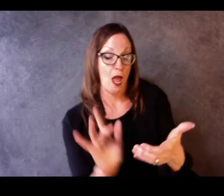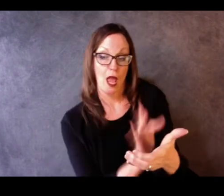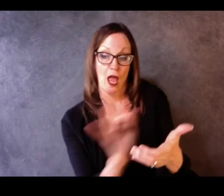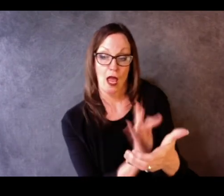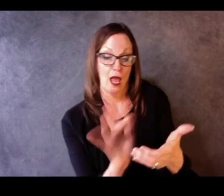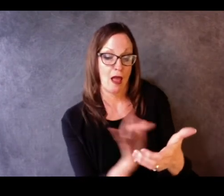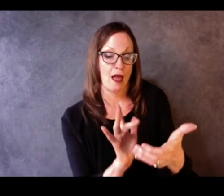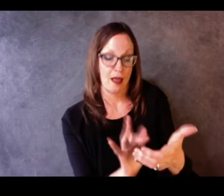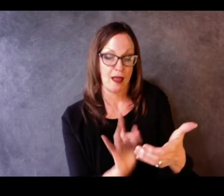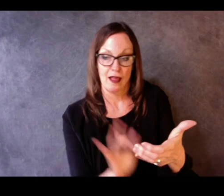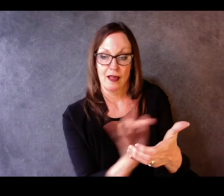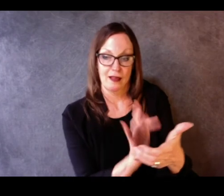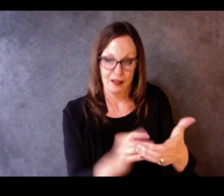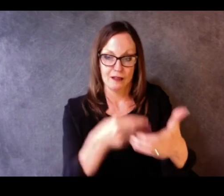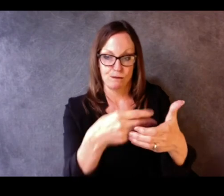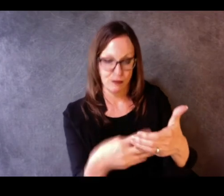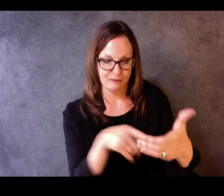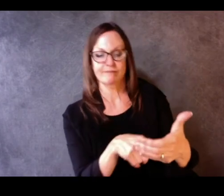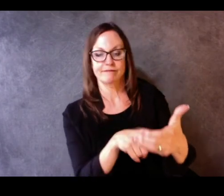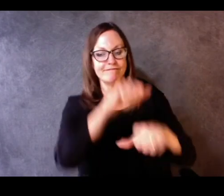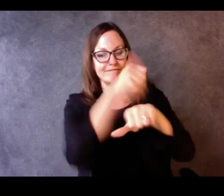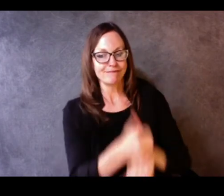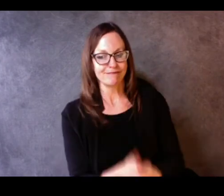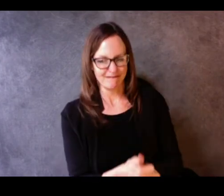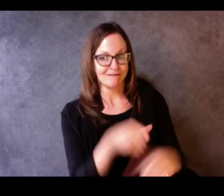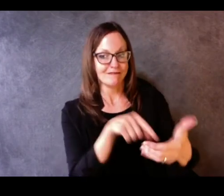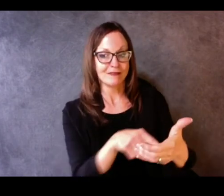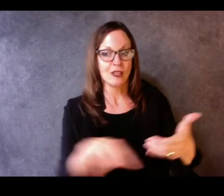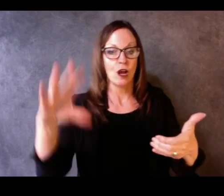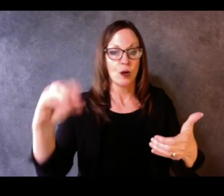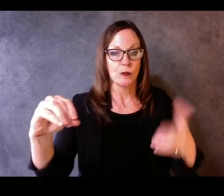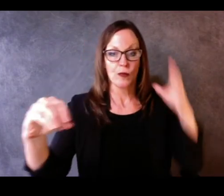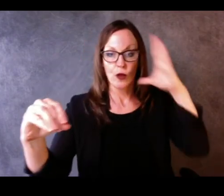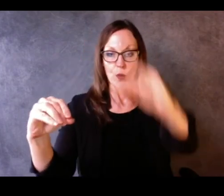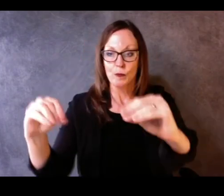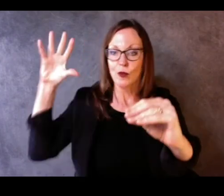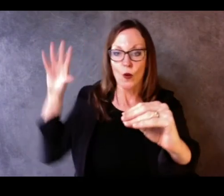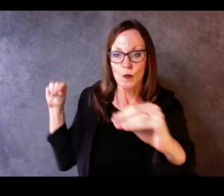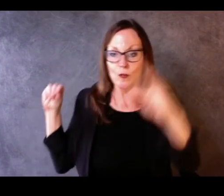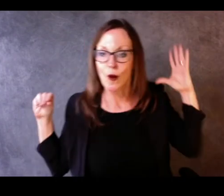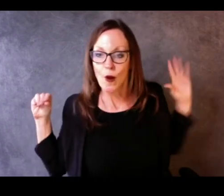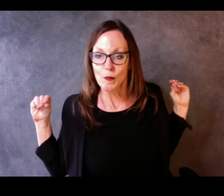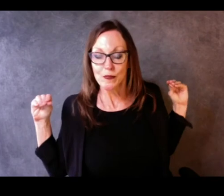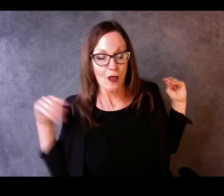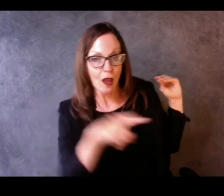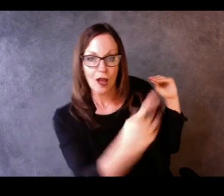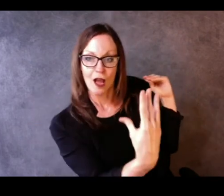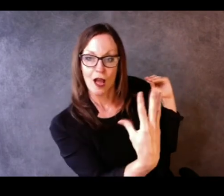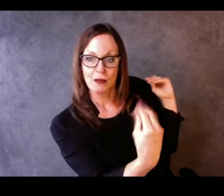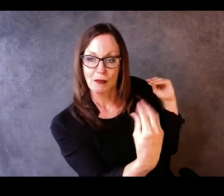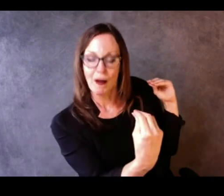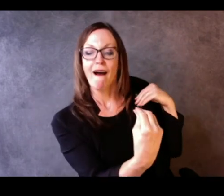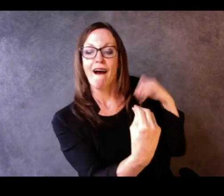conversation. And to help you hear the conversation even better, you can also reduce the amount of ambient noise. You